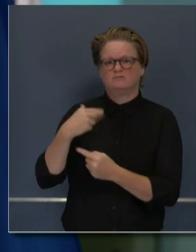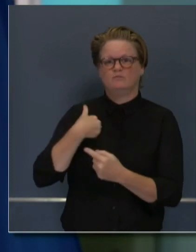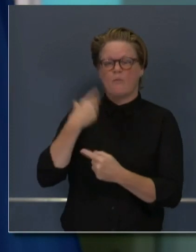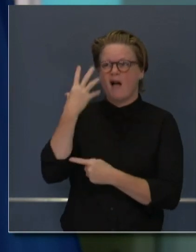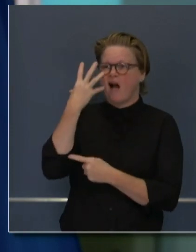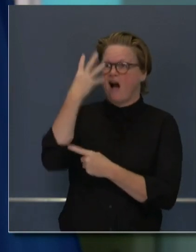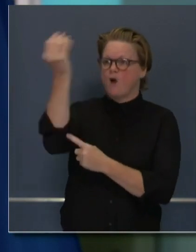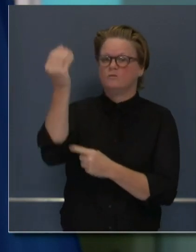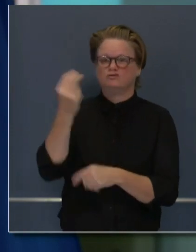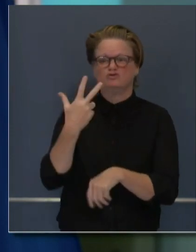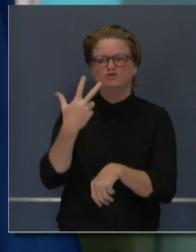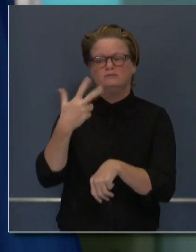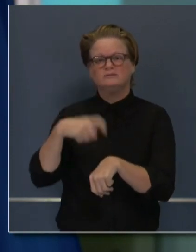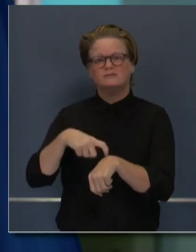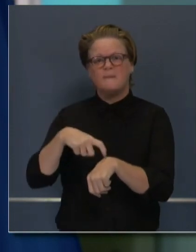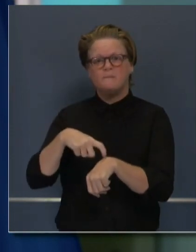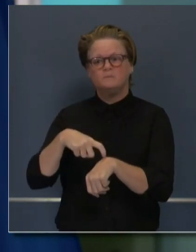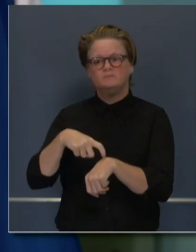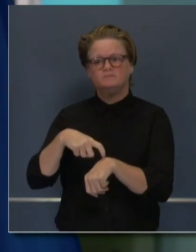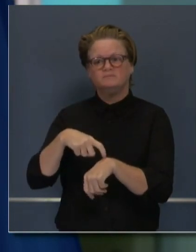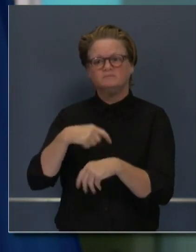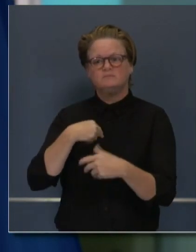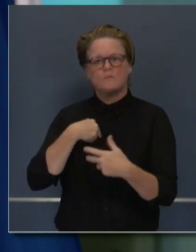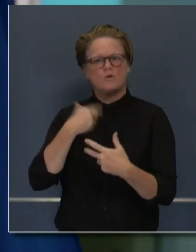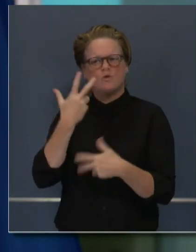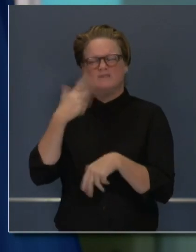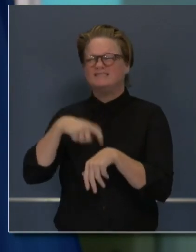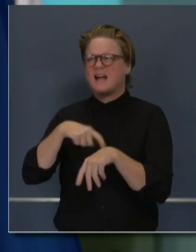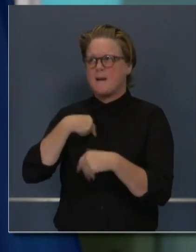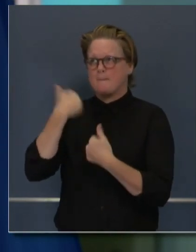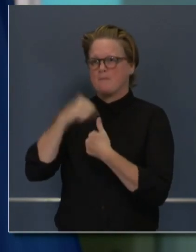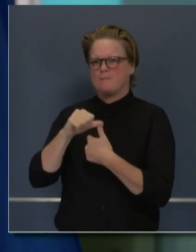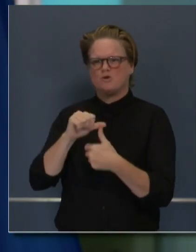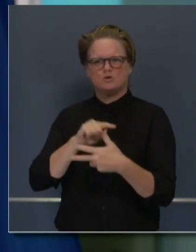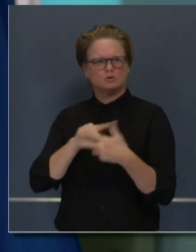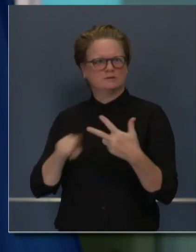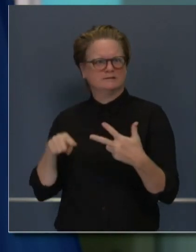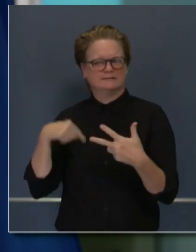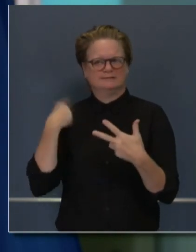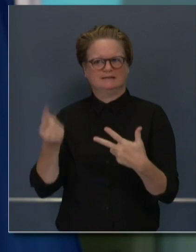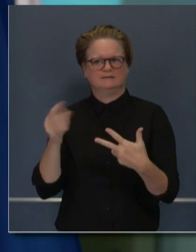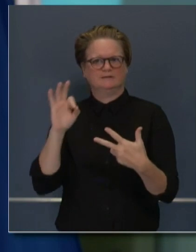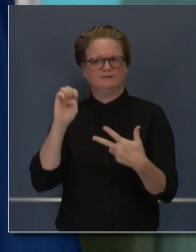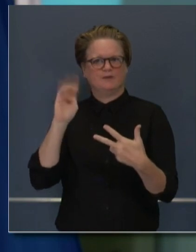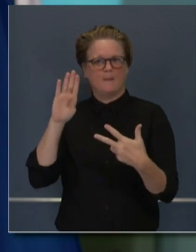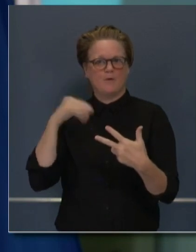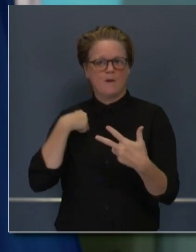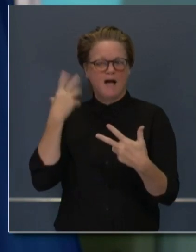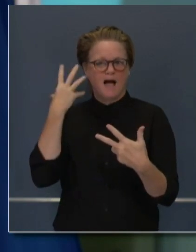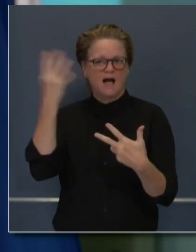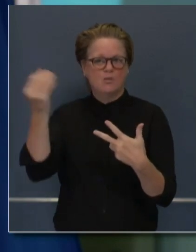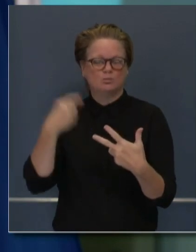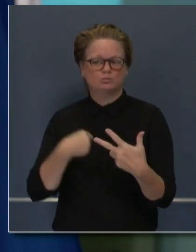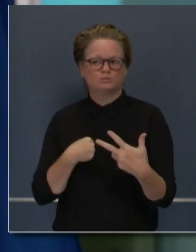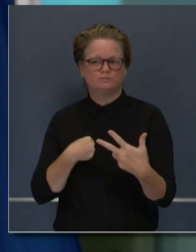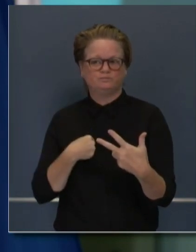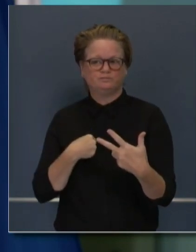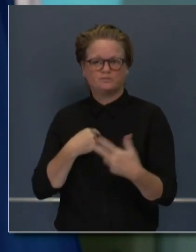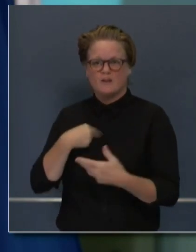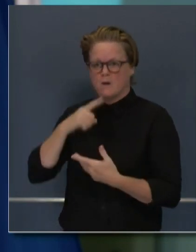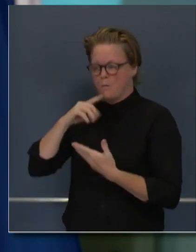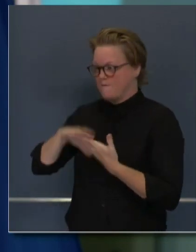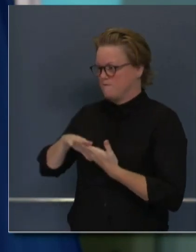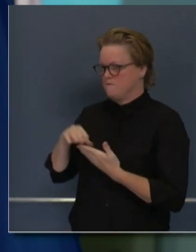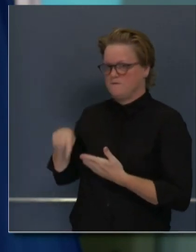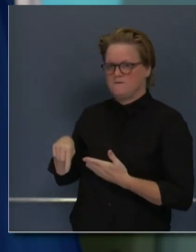all of those dinners very, very vividly since February, just 3 times. twice with my wife, by myself,